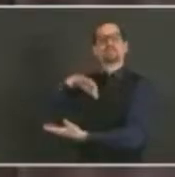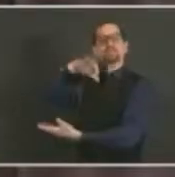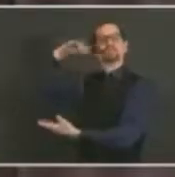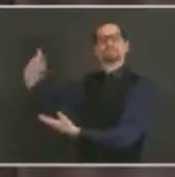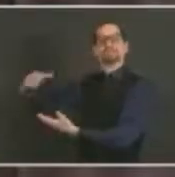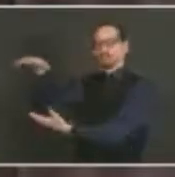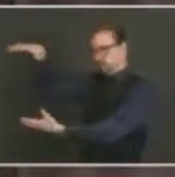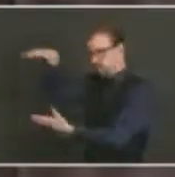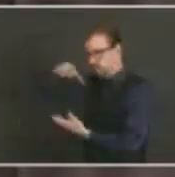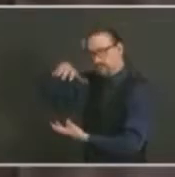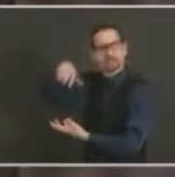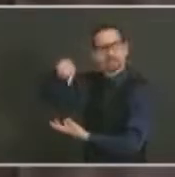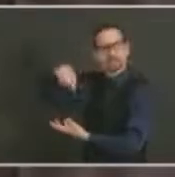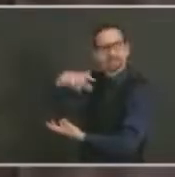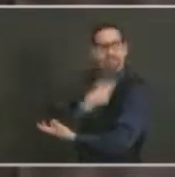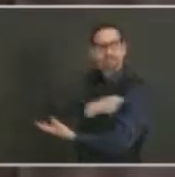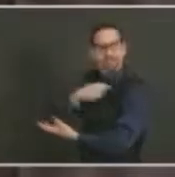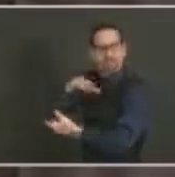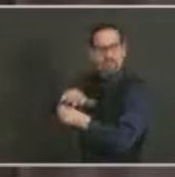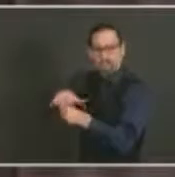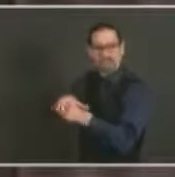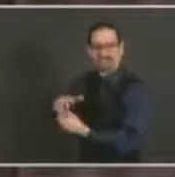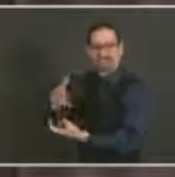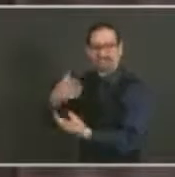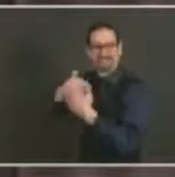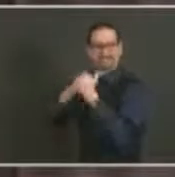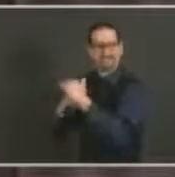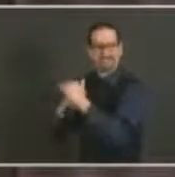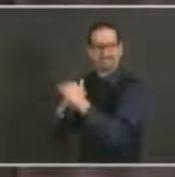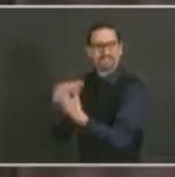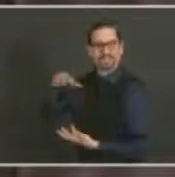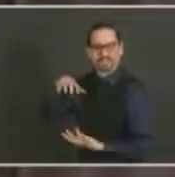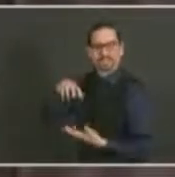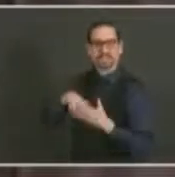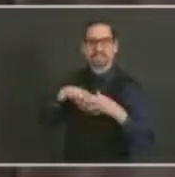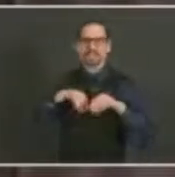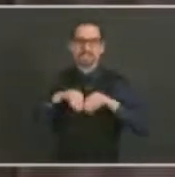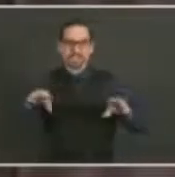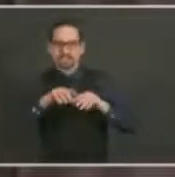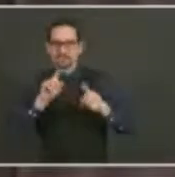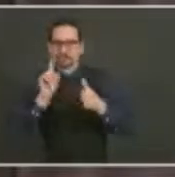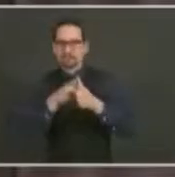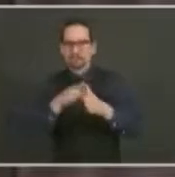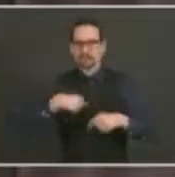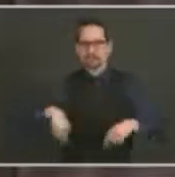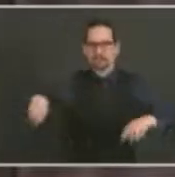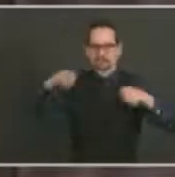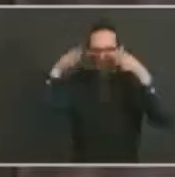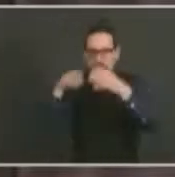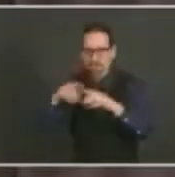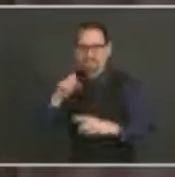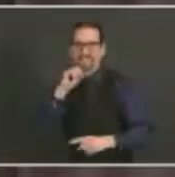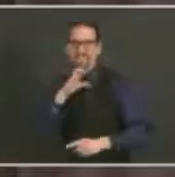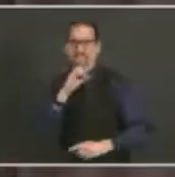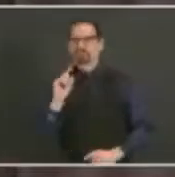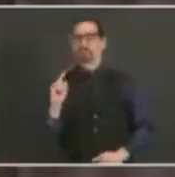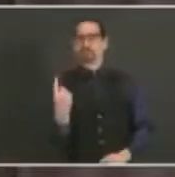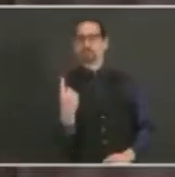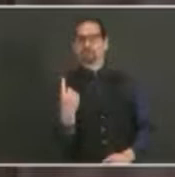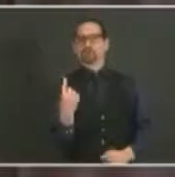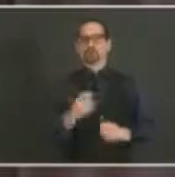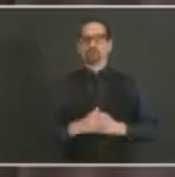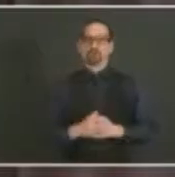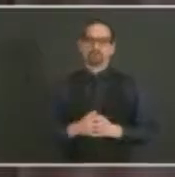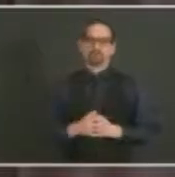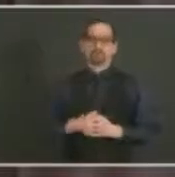had even a smaller amount to get to the public, we wanted to continue to focus on the seniors themselves. As we start